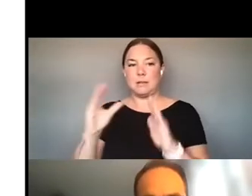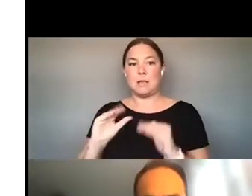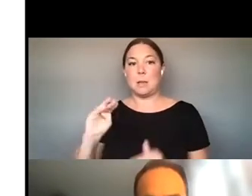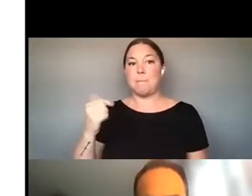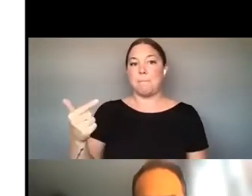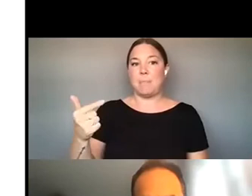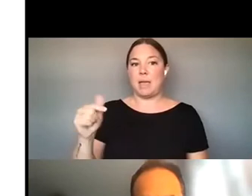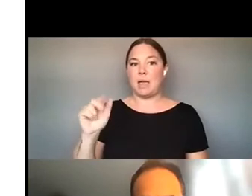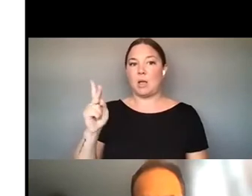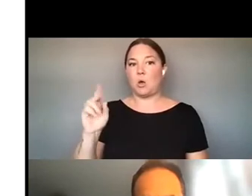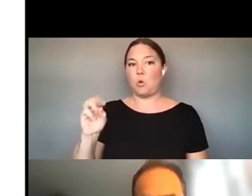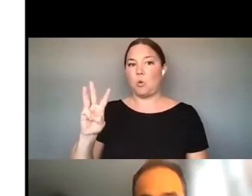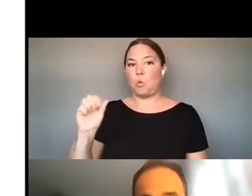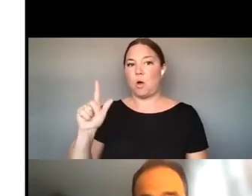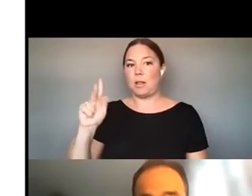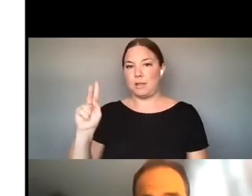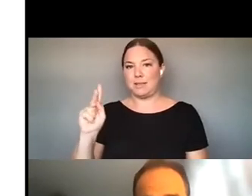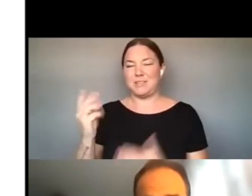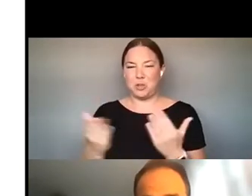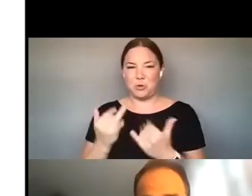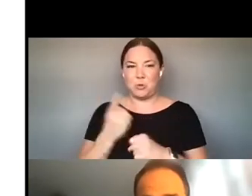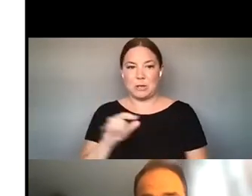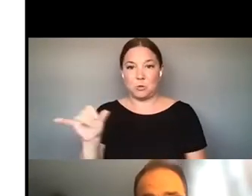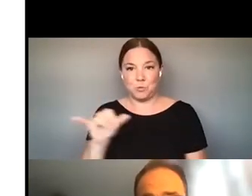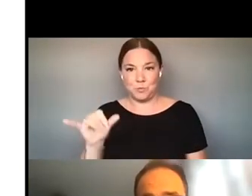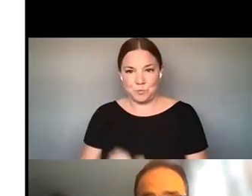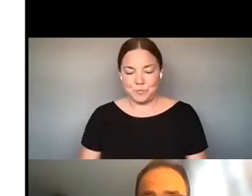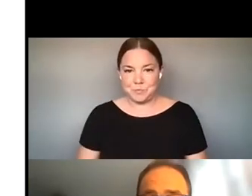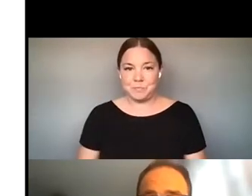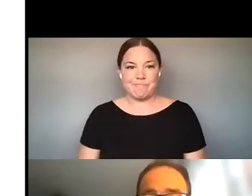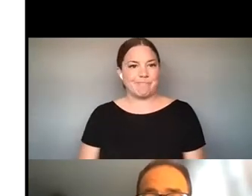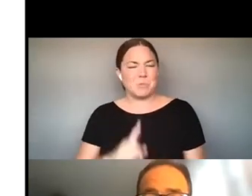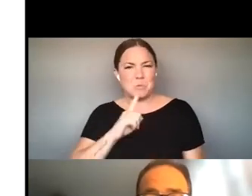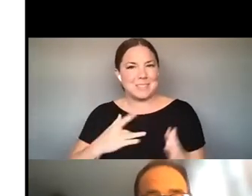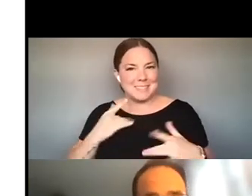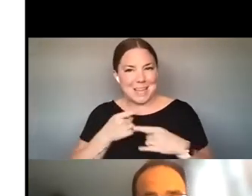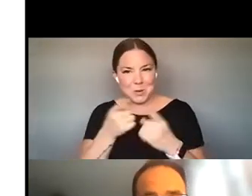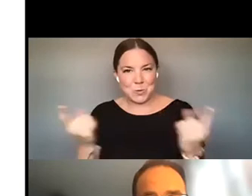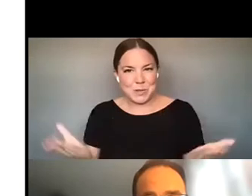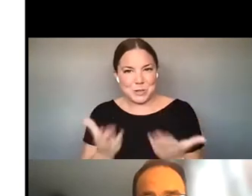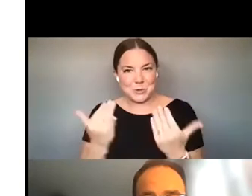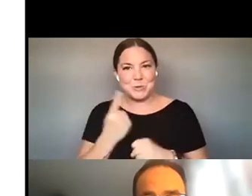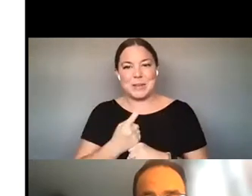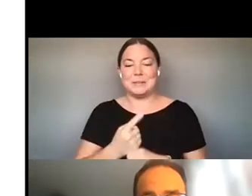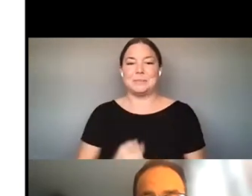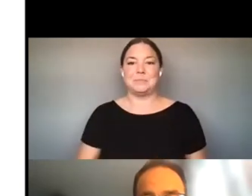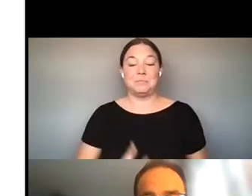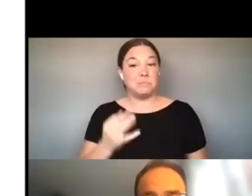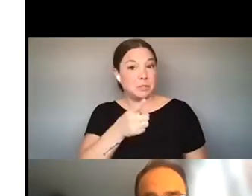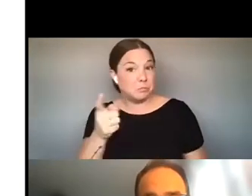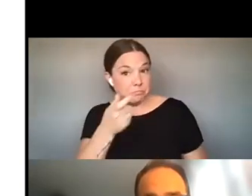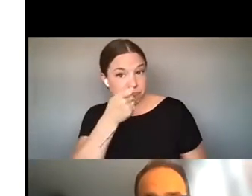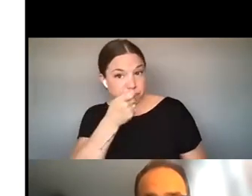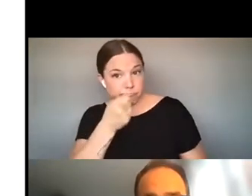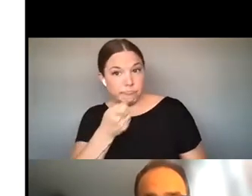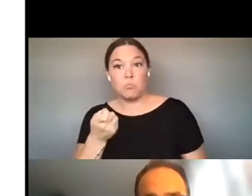Meg Kowalik. We're thrilled you've joined us, and we especially want to welcome anyone who's thinking about applying for an NEA